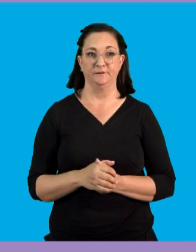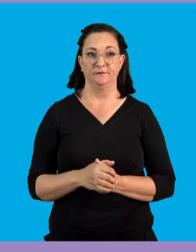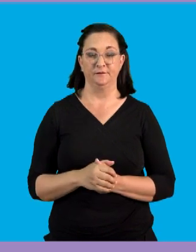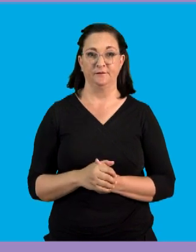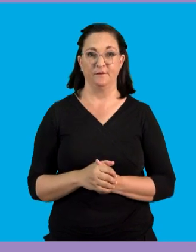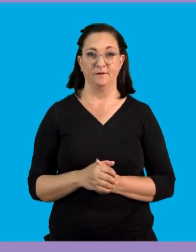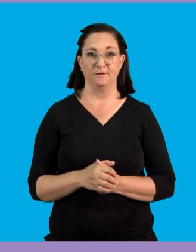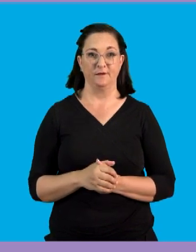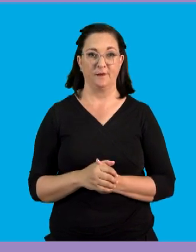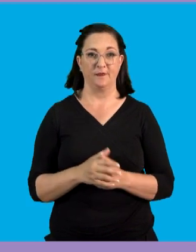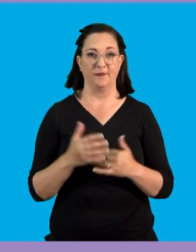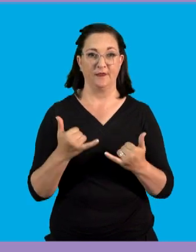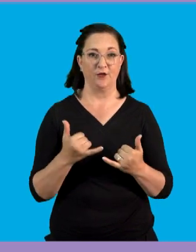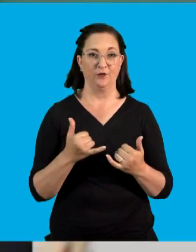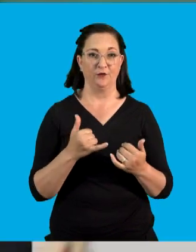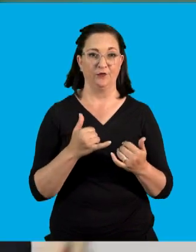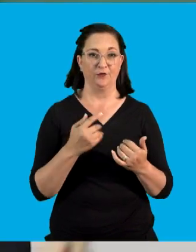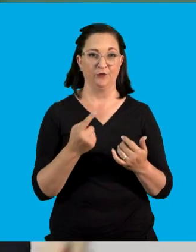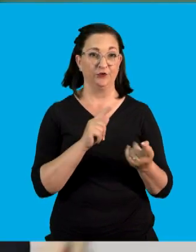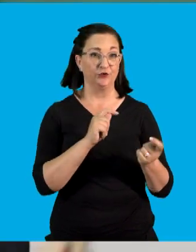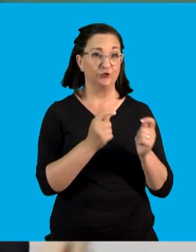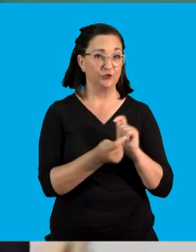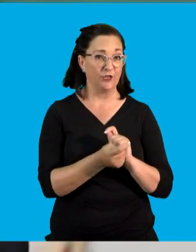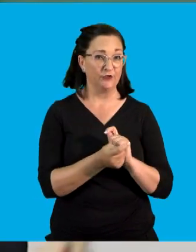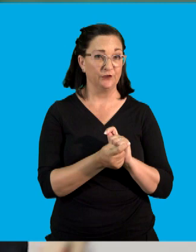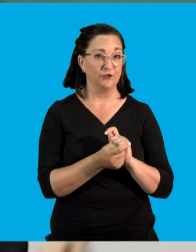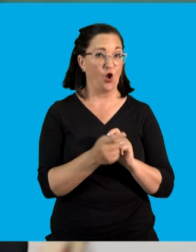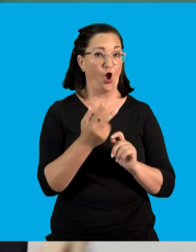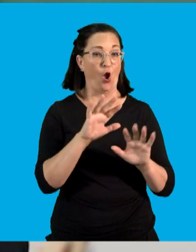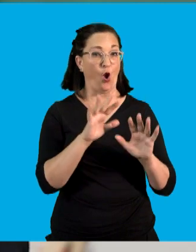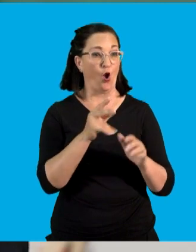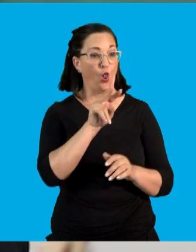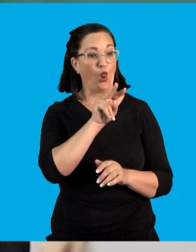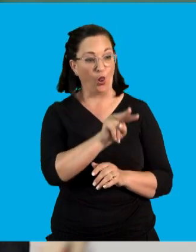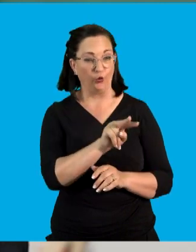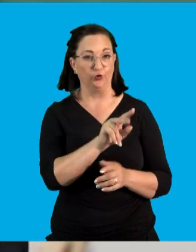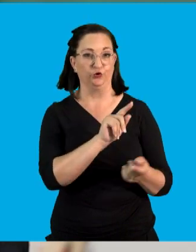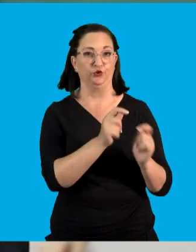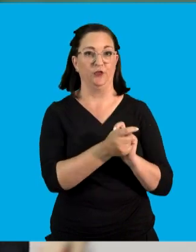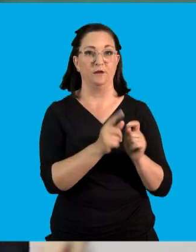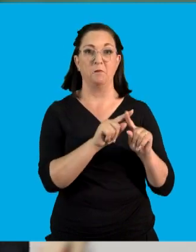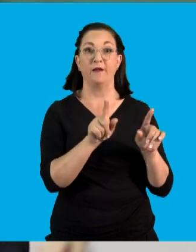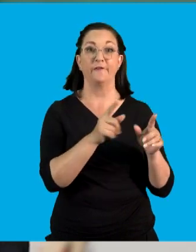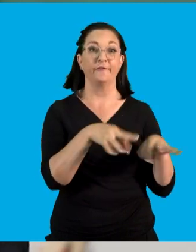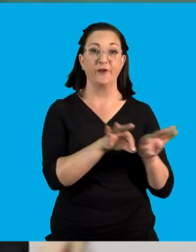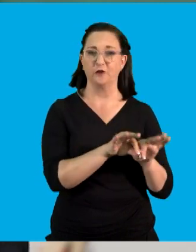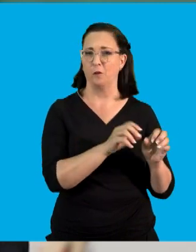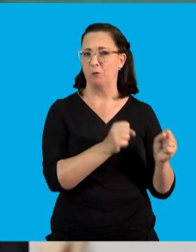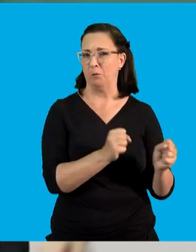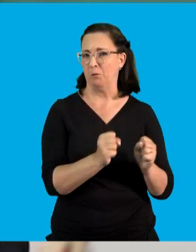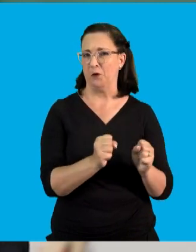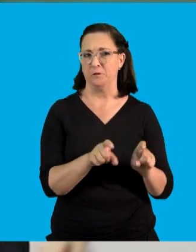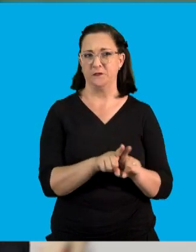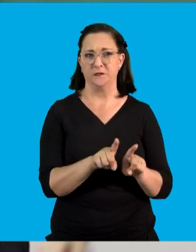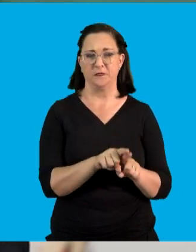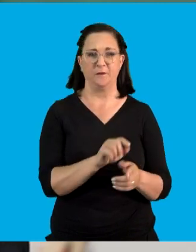4/6. So when we say change, we've only changed the way it appears, but the value is still